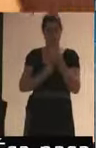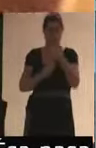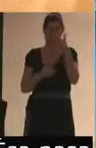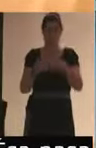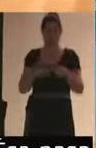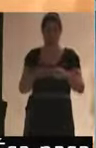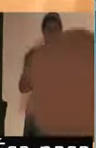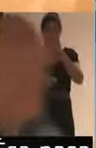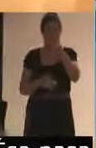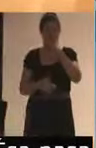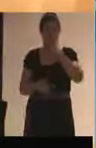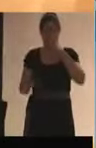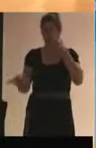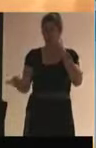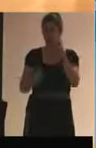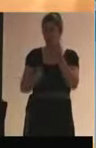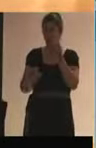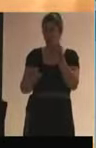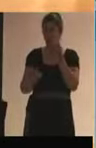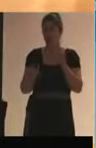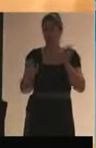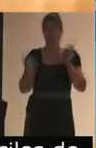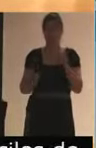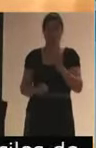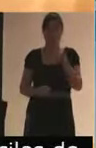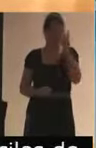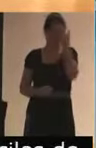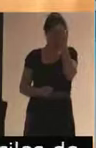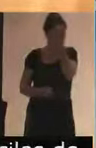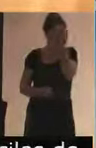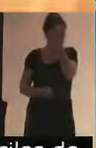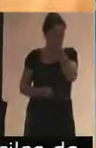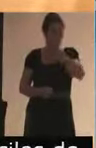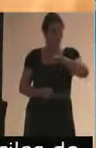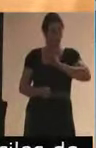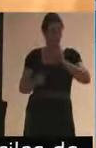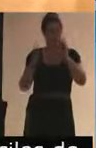through making the products more usable, more easier to control,